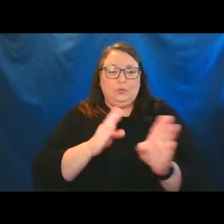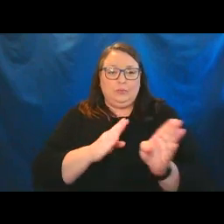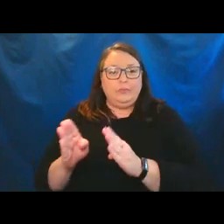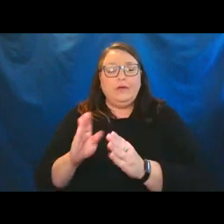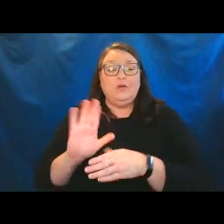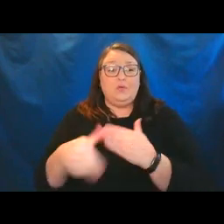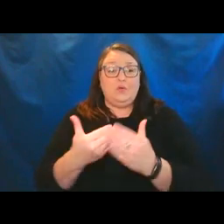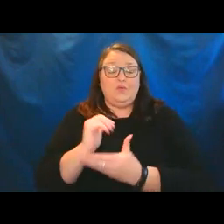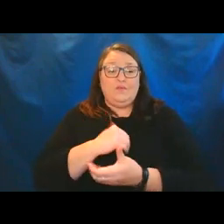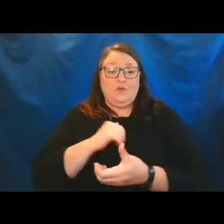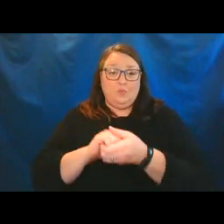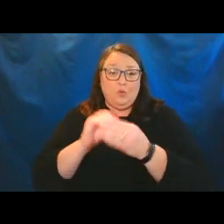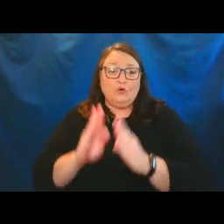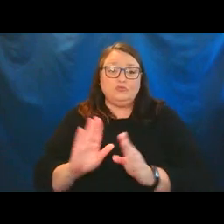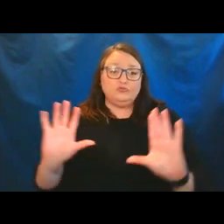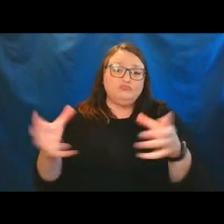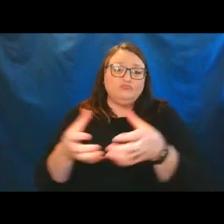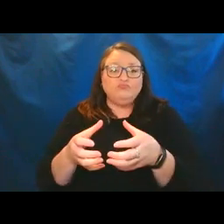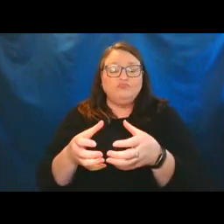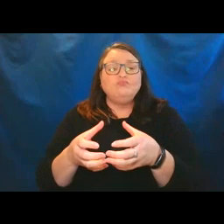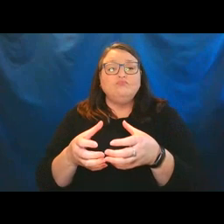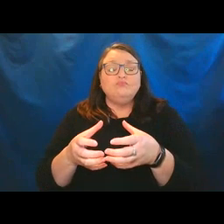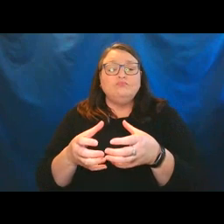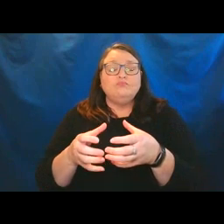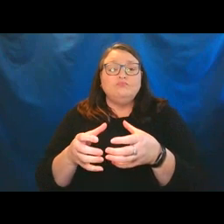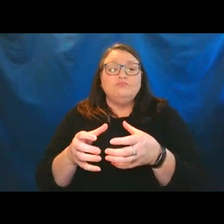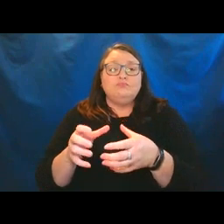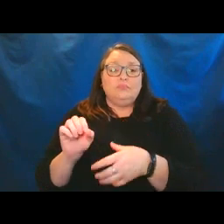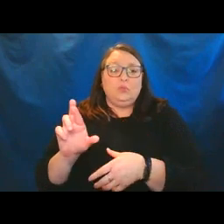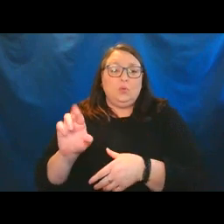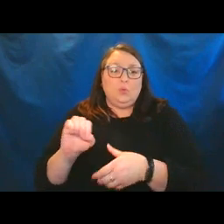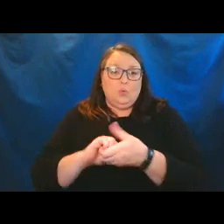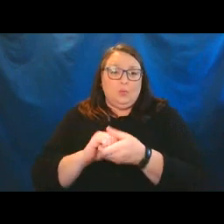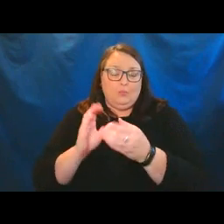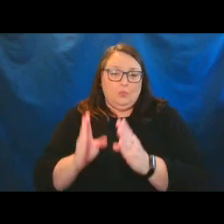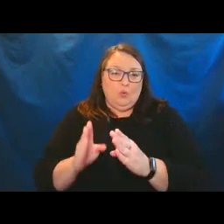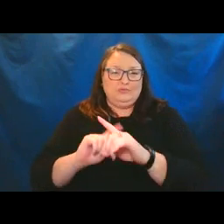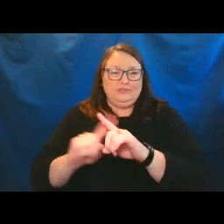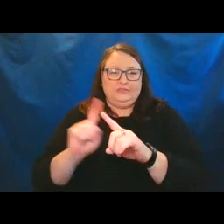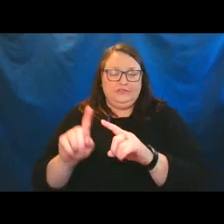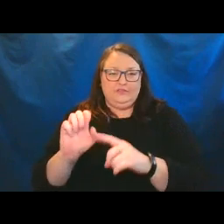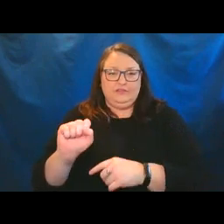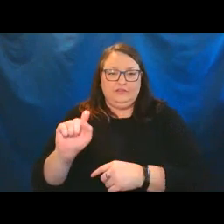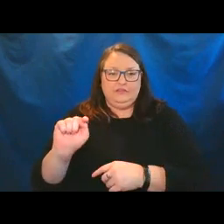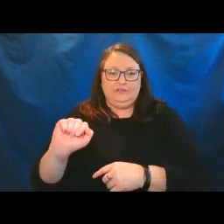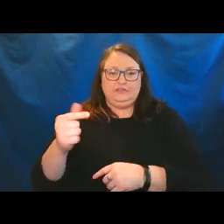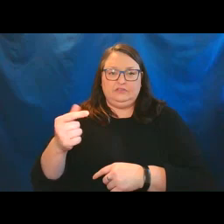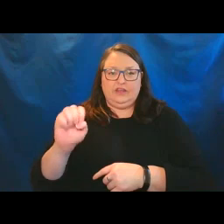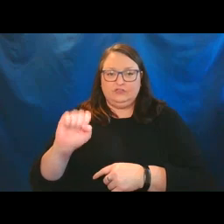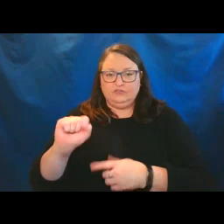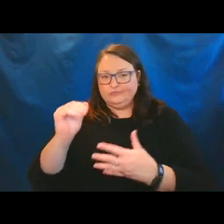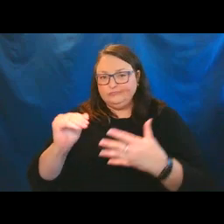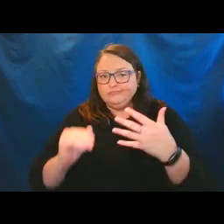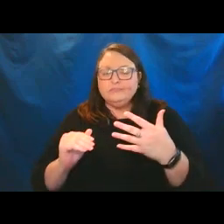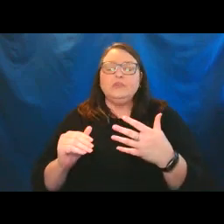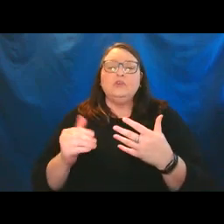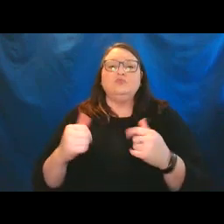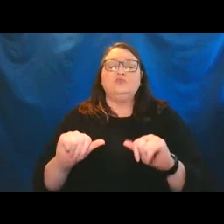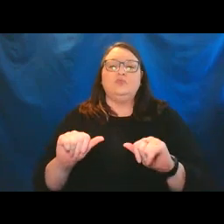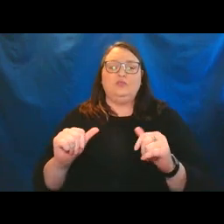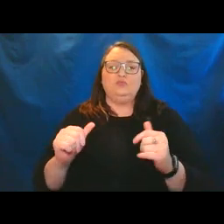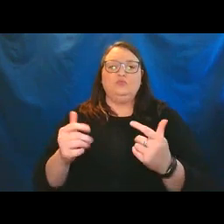our partners and core partners at different stages to leverage that power of convening